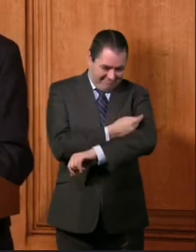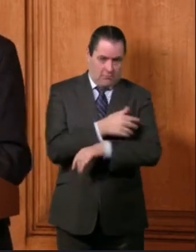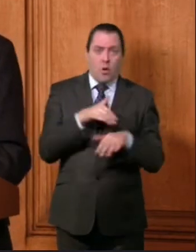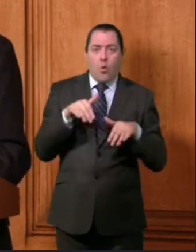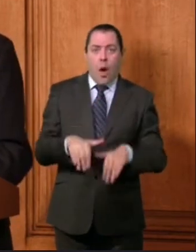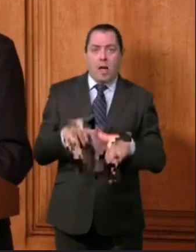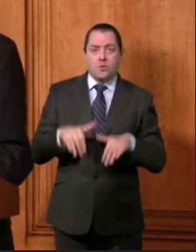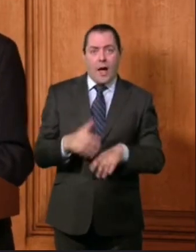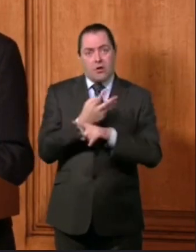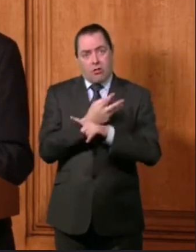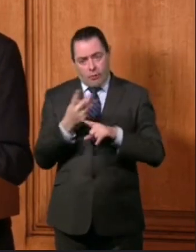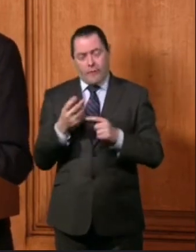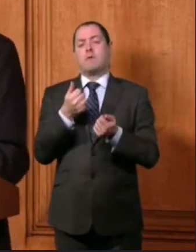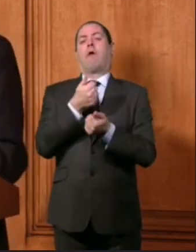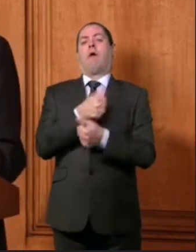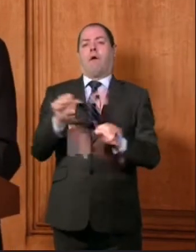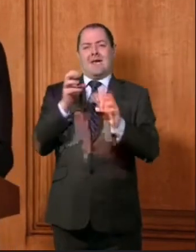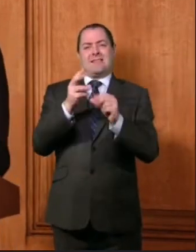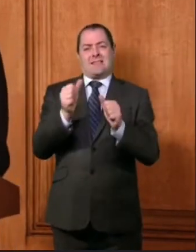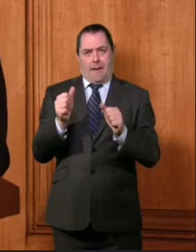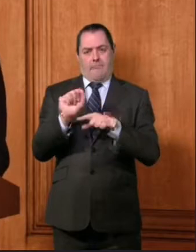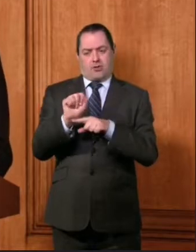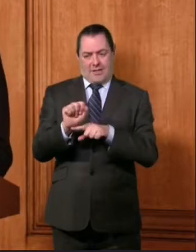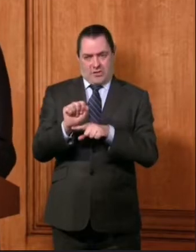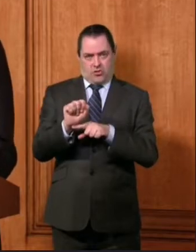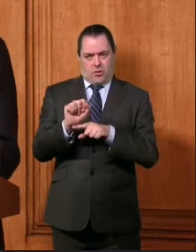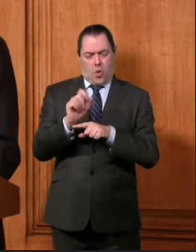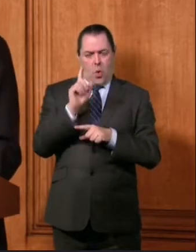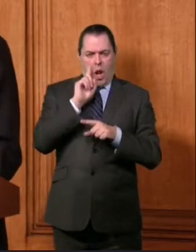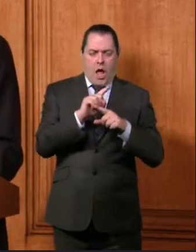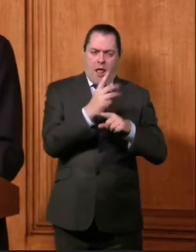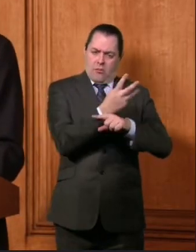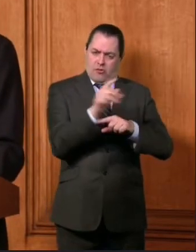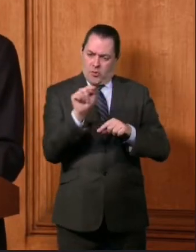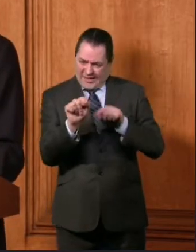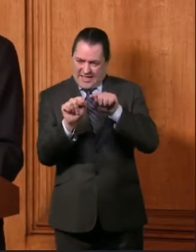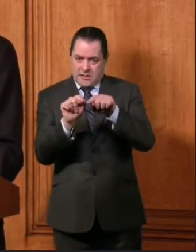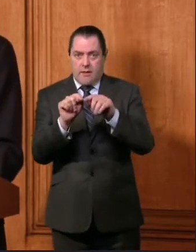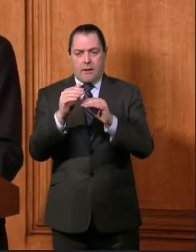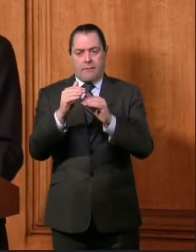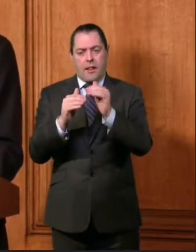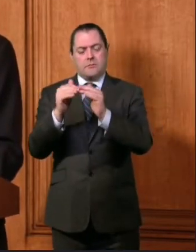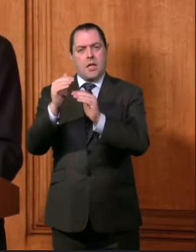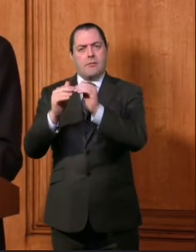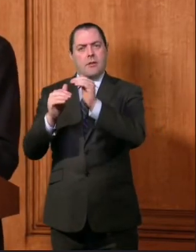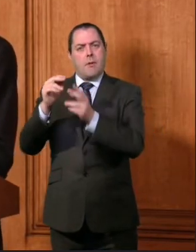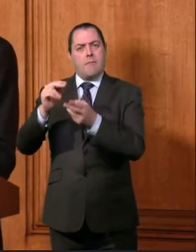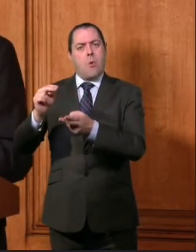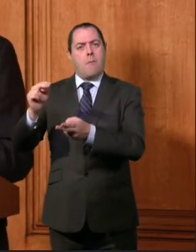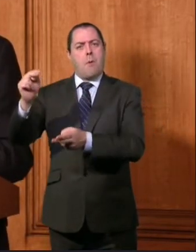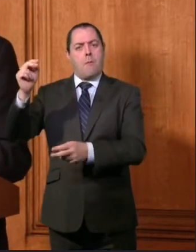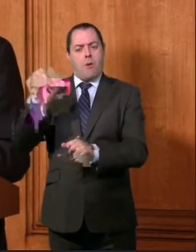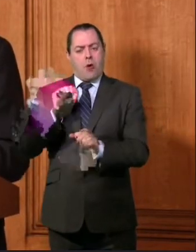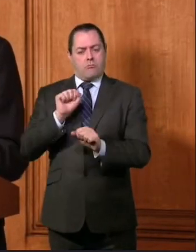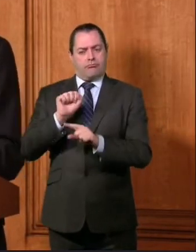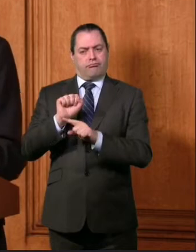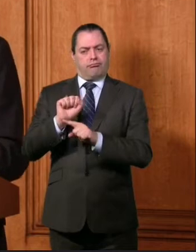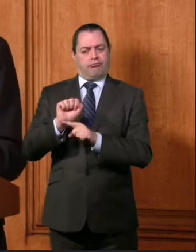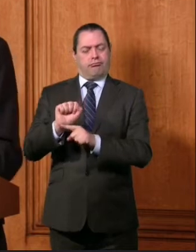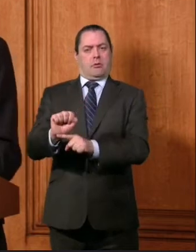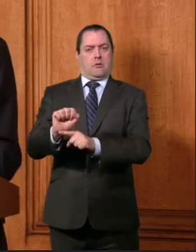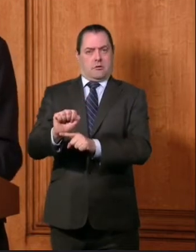continues to increase over time. But that protection will not be complete. And even with 2 vaccines, it won't be complete. It's probably a bit less